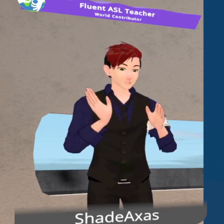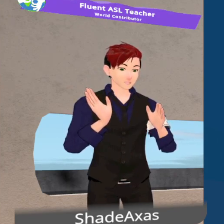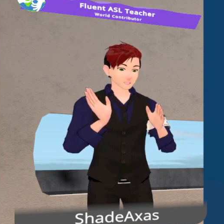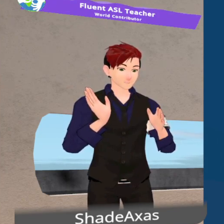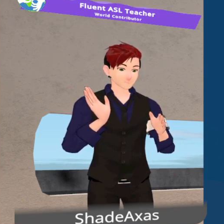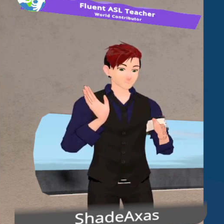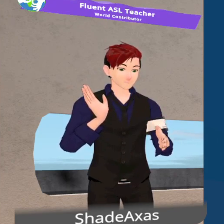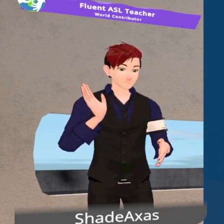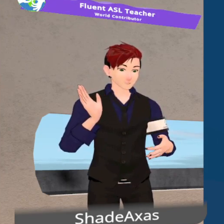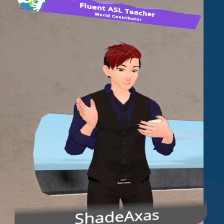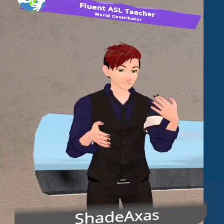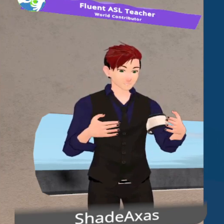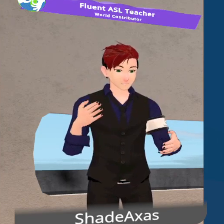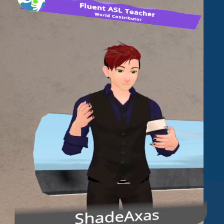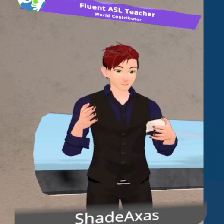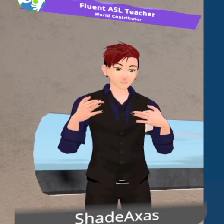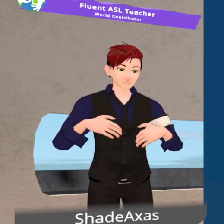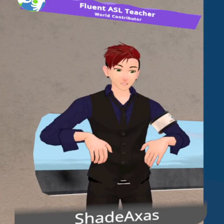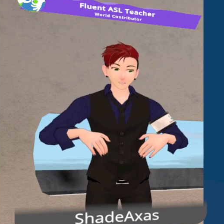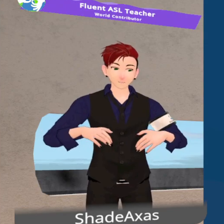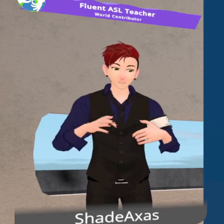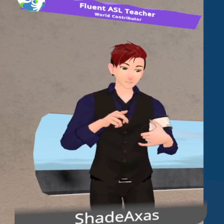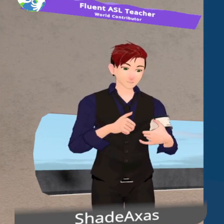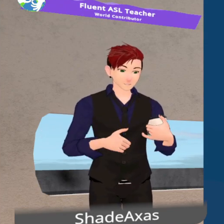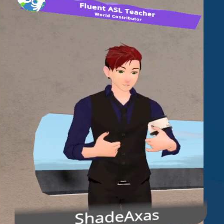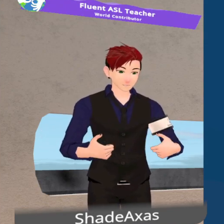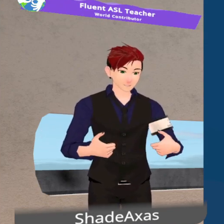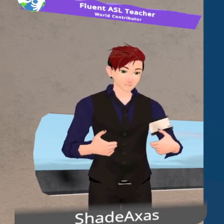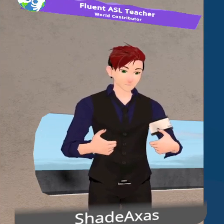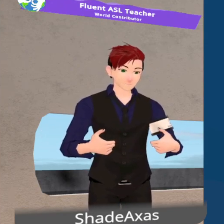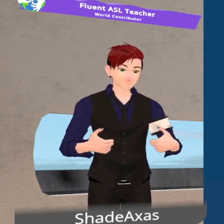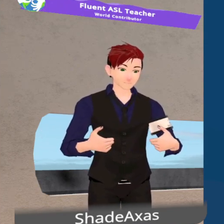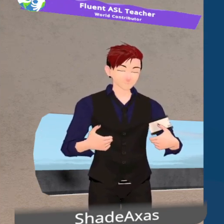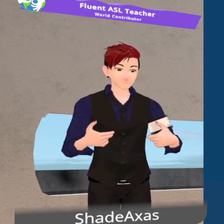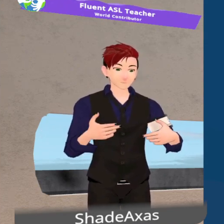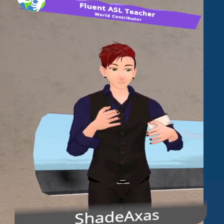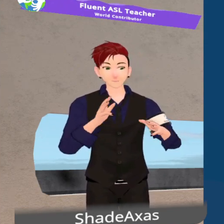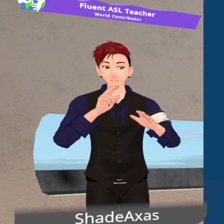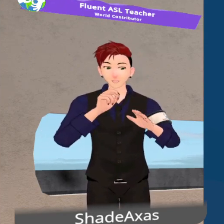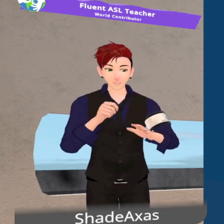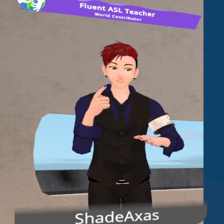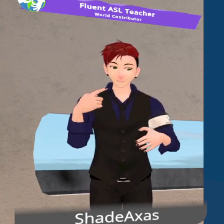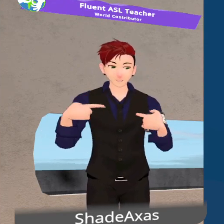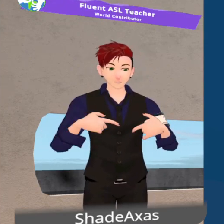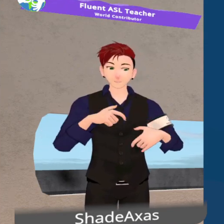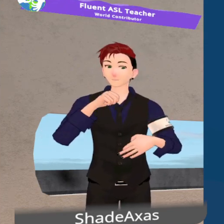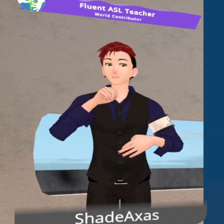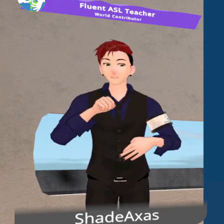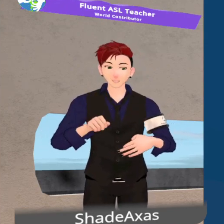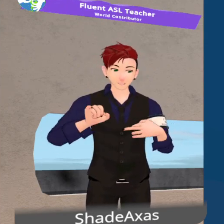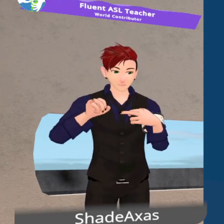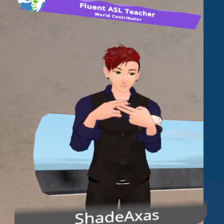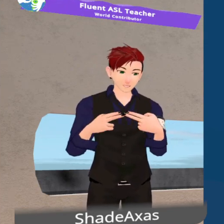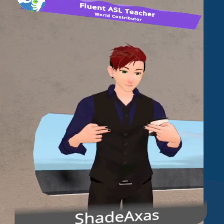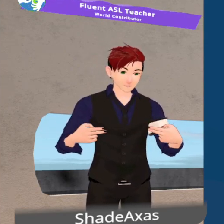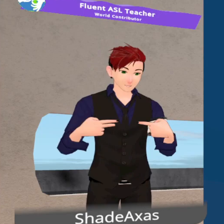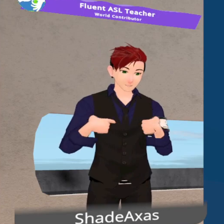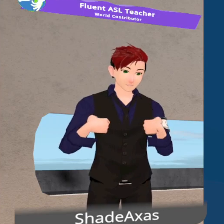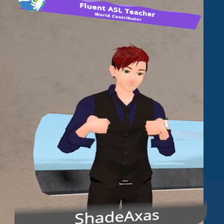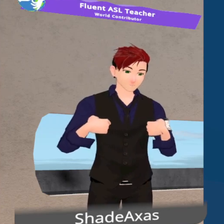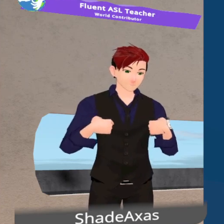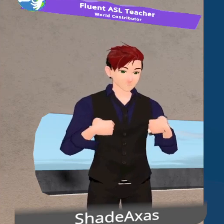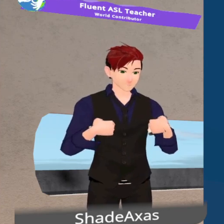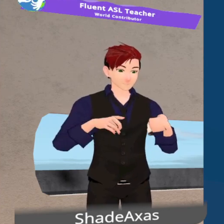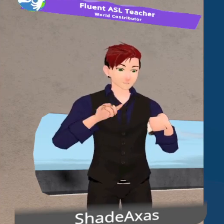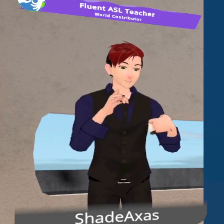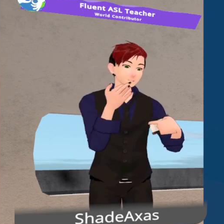that like which avatar was going to have which hand shapes. So I love having the